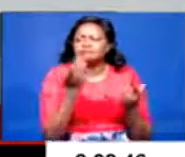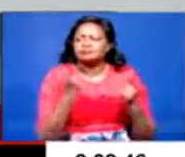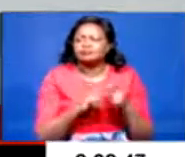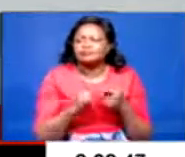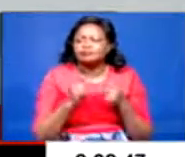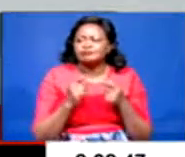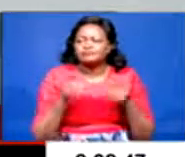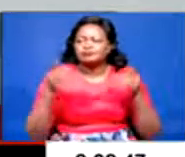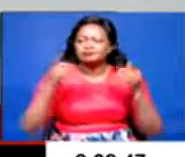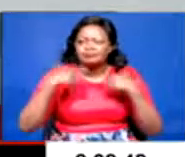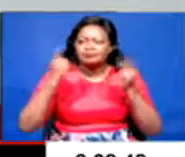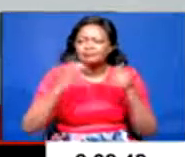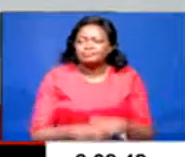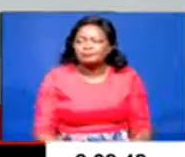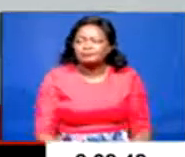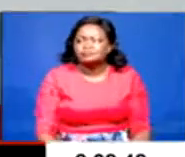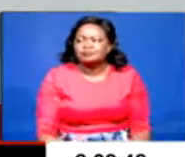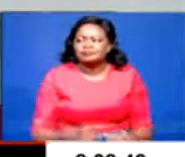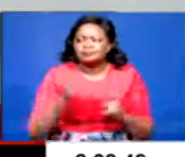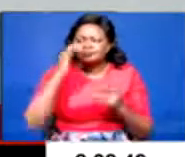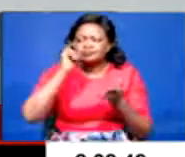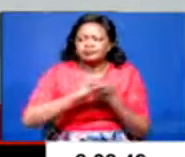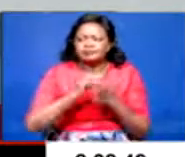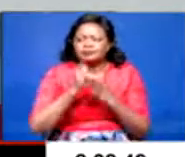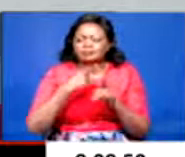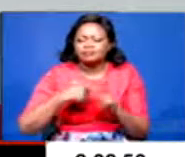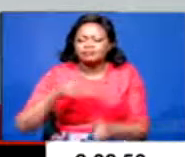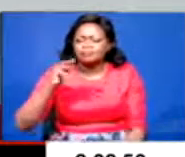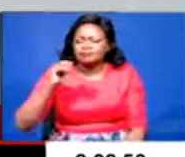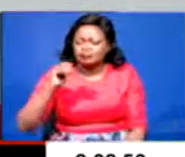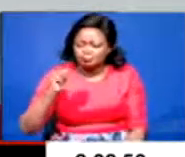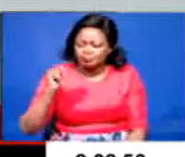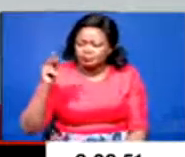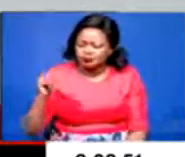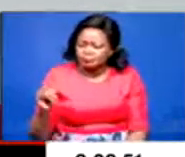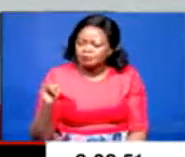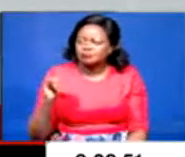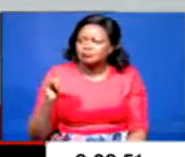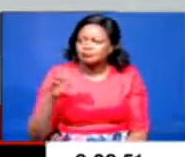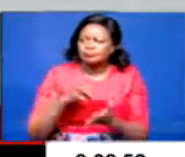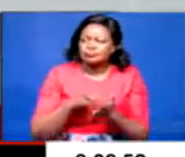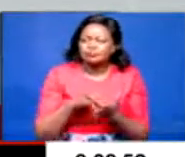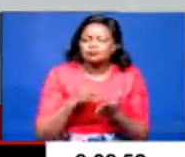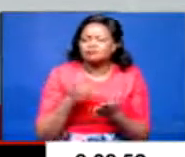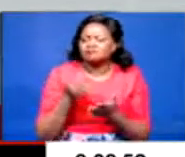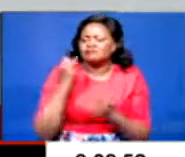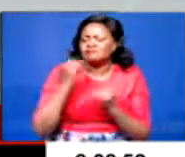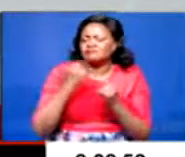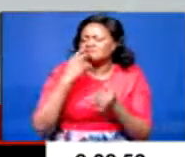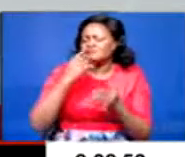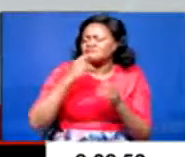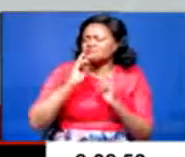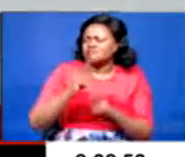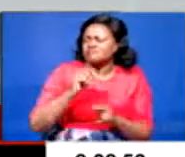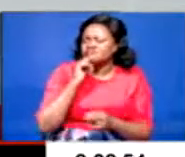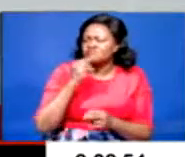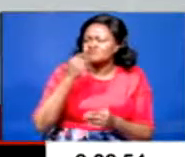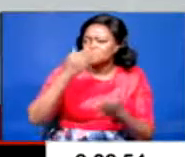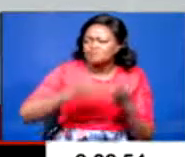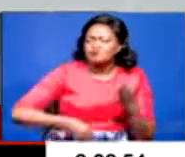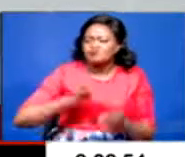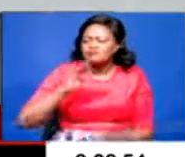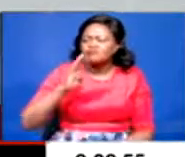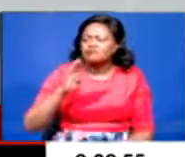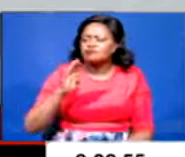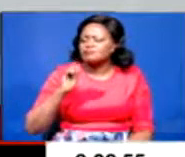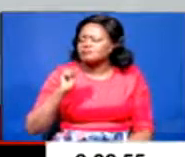make the announcement. But we know from the Maina Kiai case, the final result is not the Form 34B, is what was contained in the Form 34A. So,